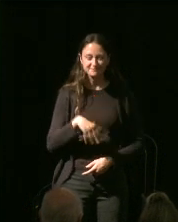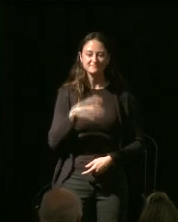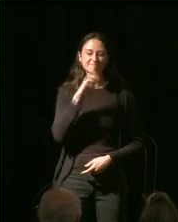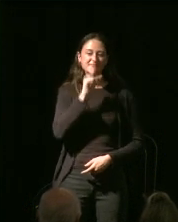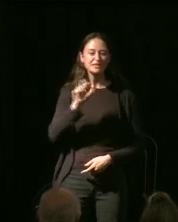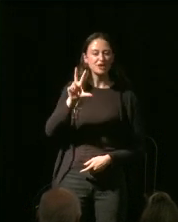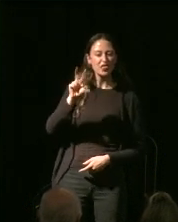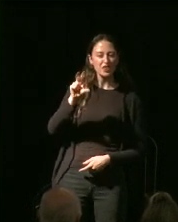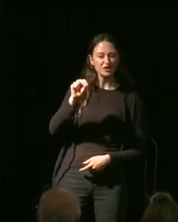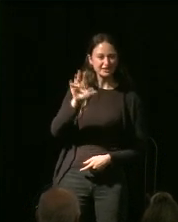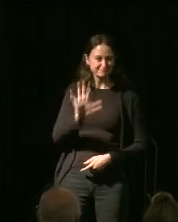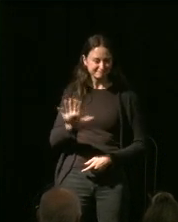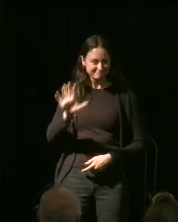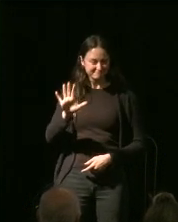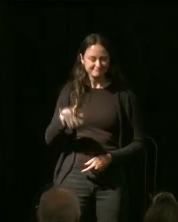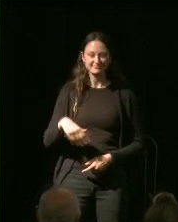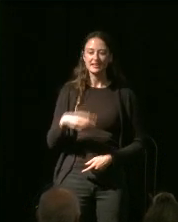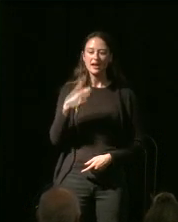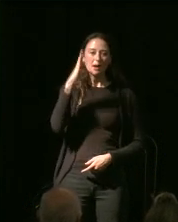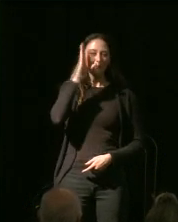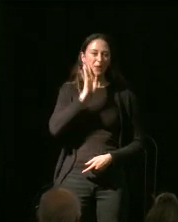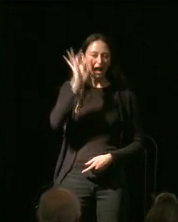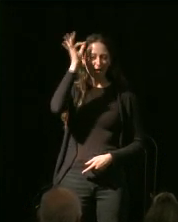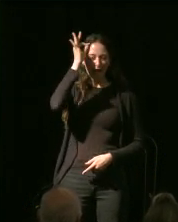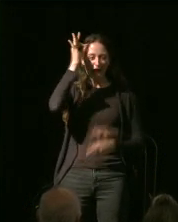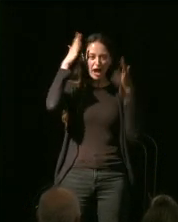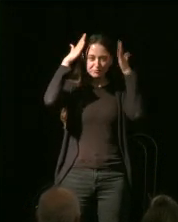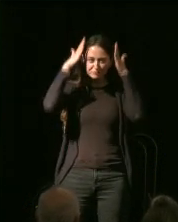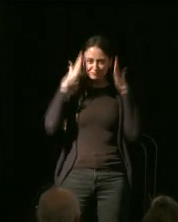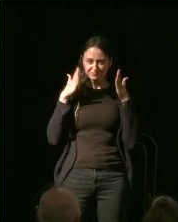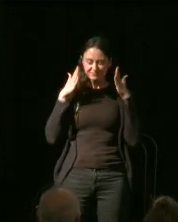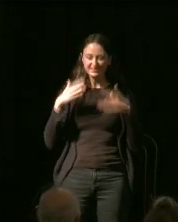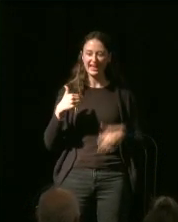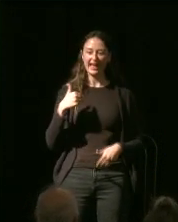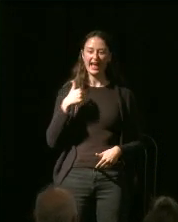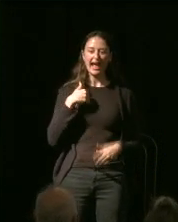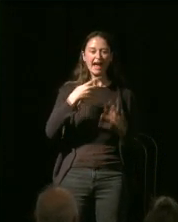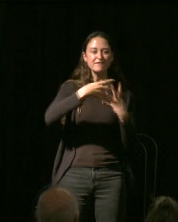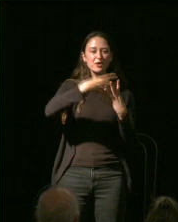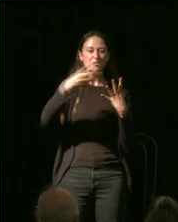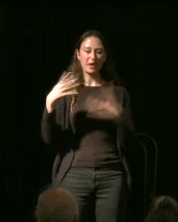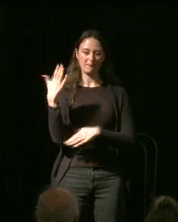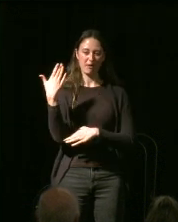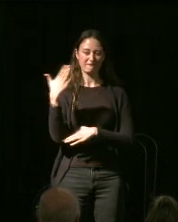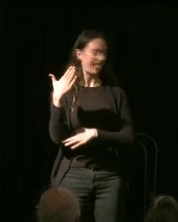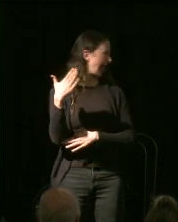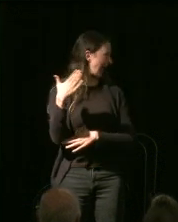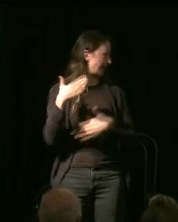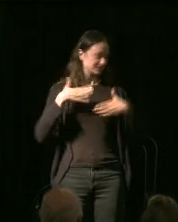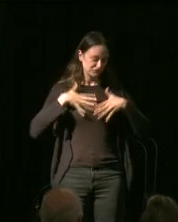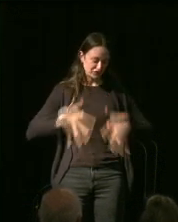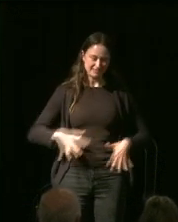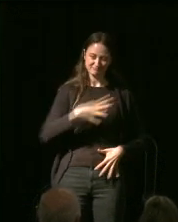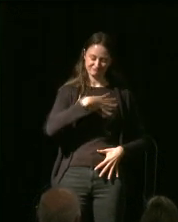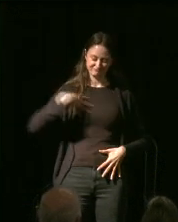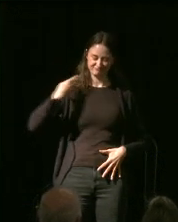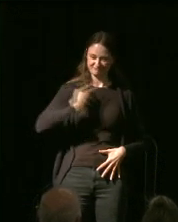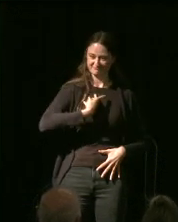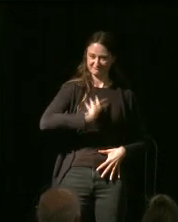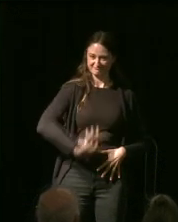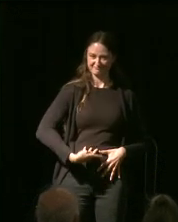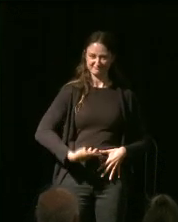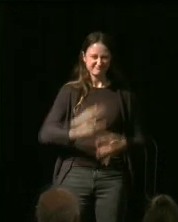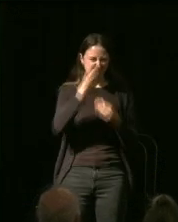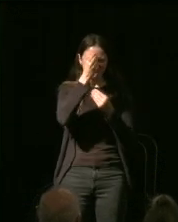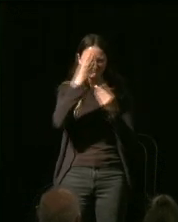wearing my rainbow plaid dress today. Today is Rochester Pride, for any Rochesterians who may know. And I have